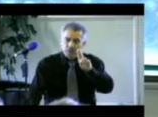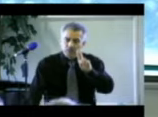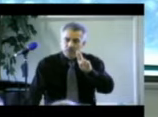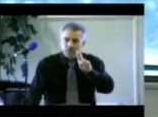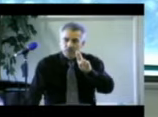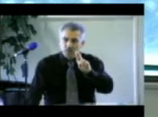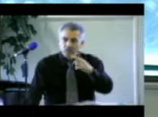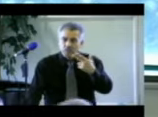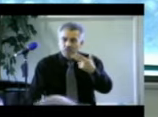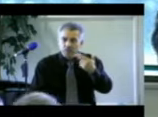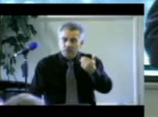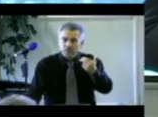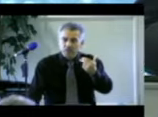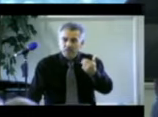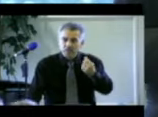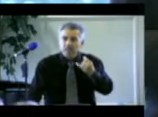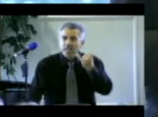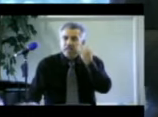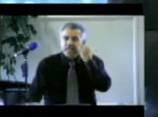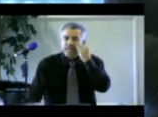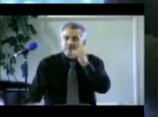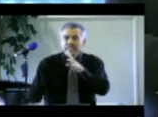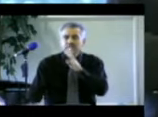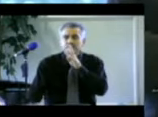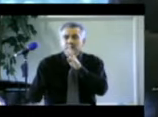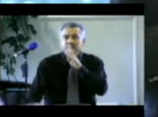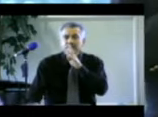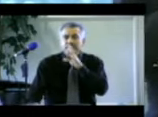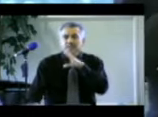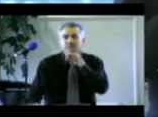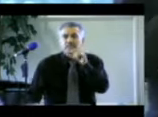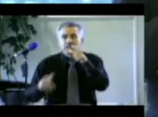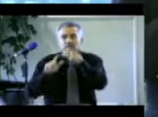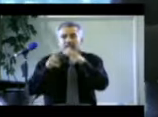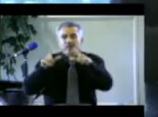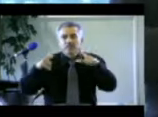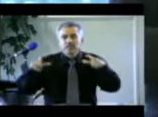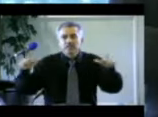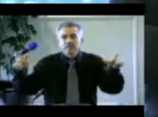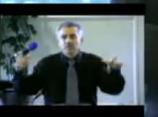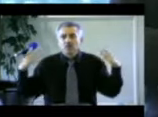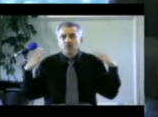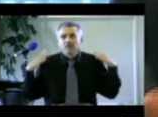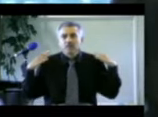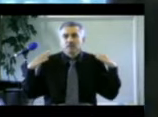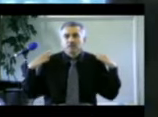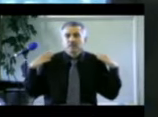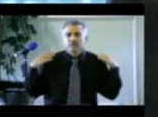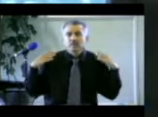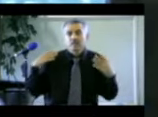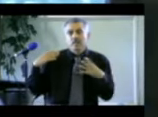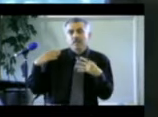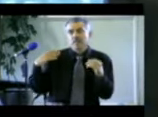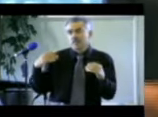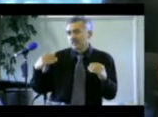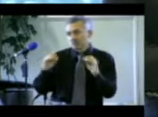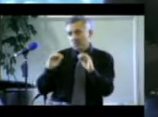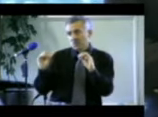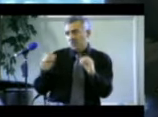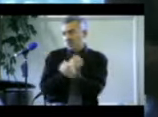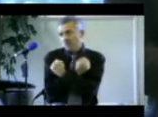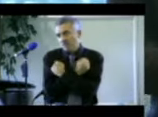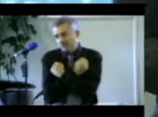If I speak in the tongues of men and of angels, but have not love, I am